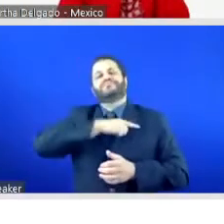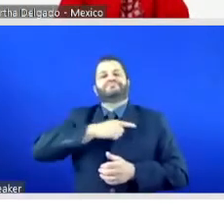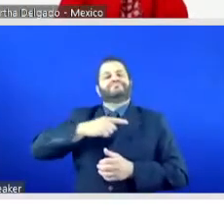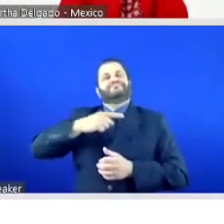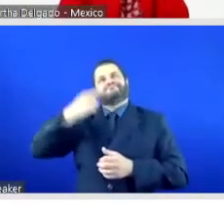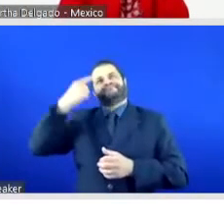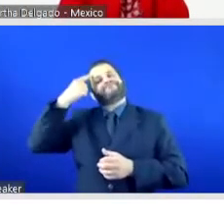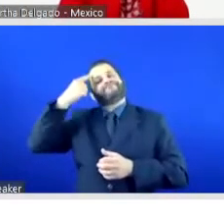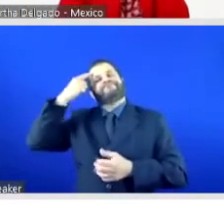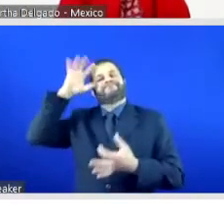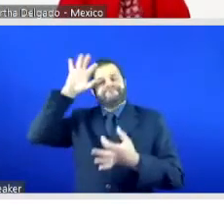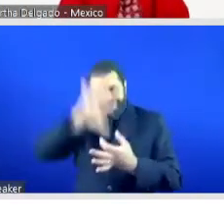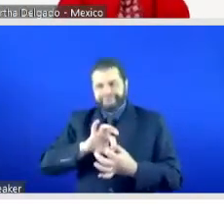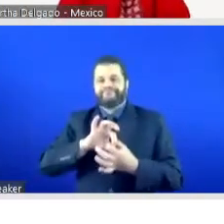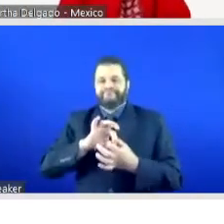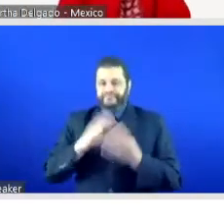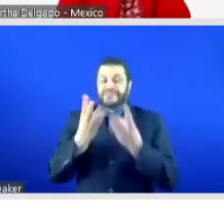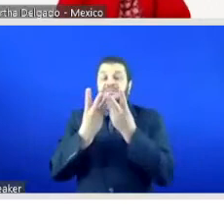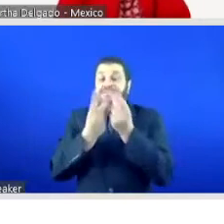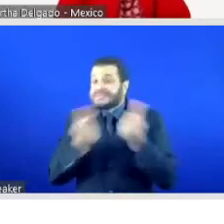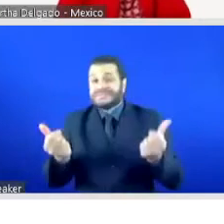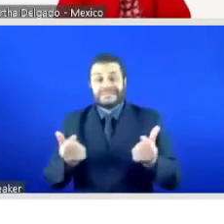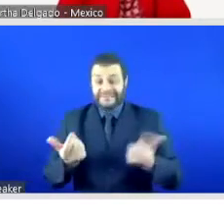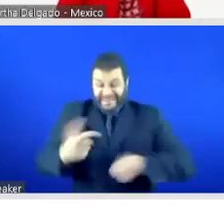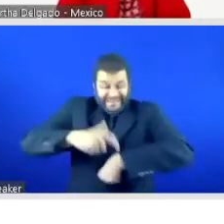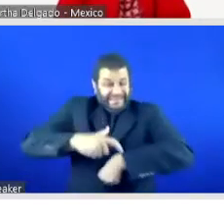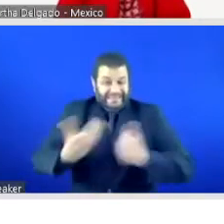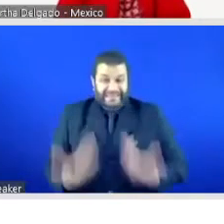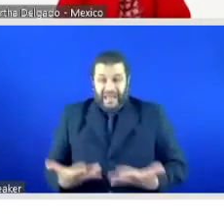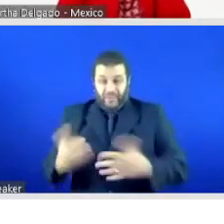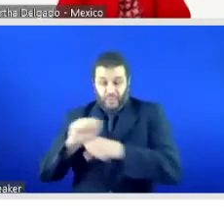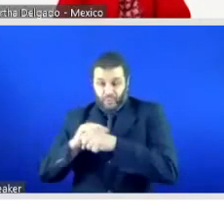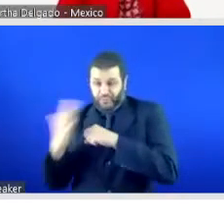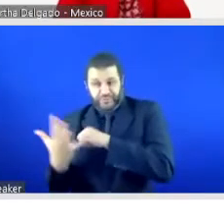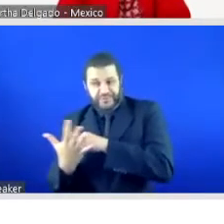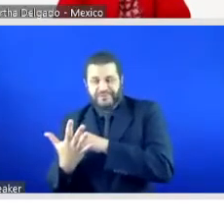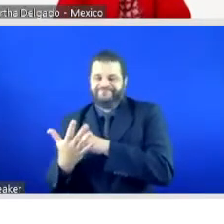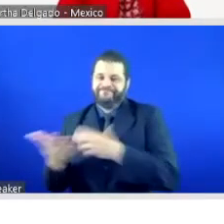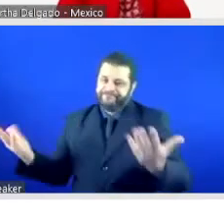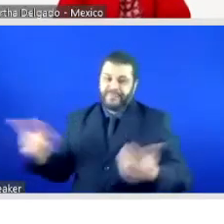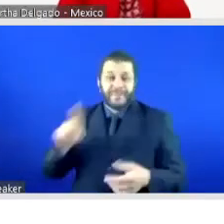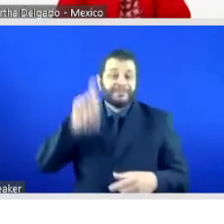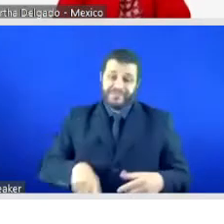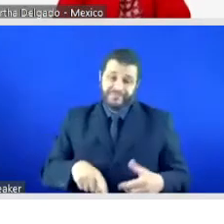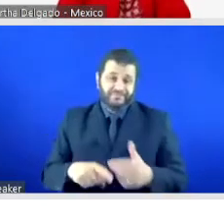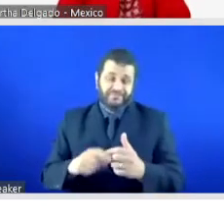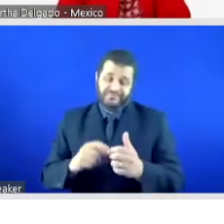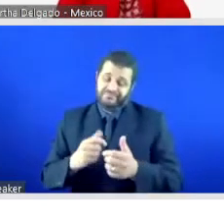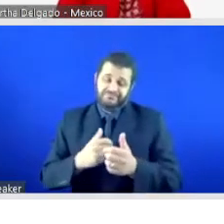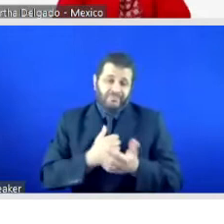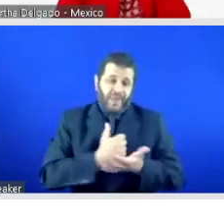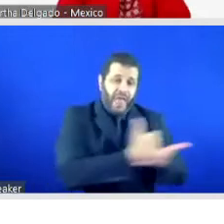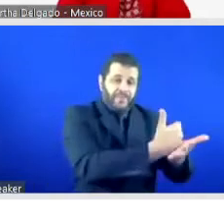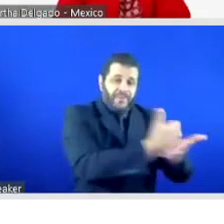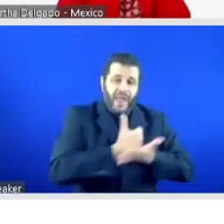other support. And the feminist world has really also come to support us. We have partners like Madre and others who have really, FIMI,